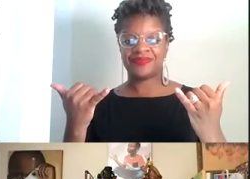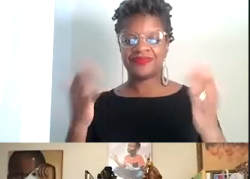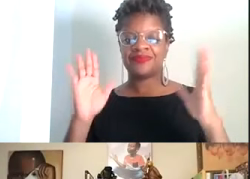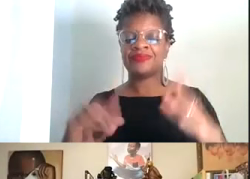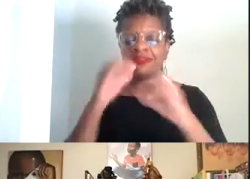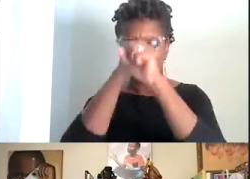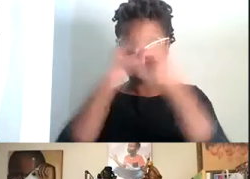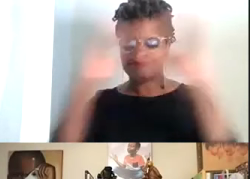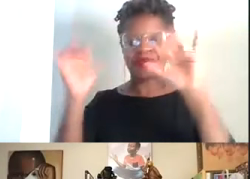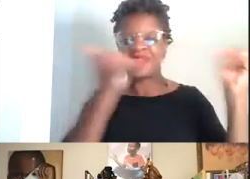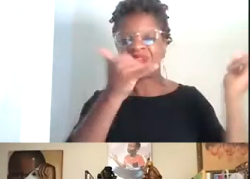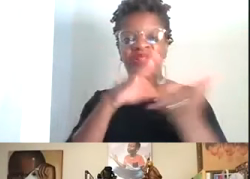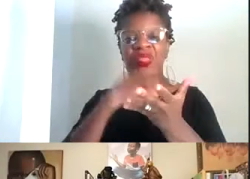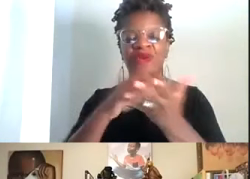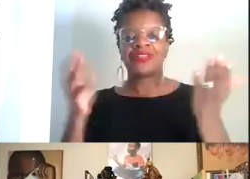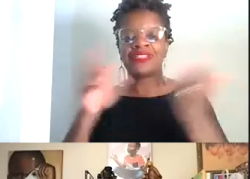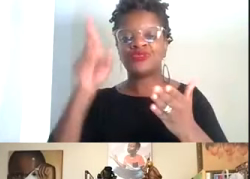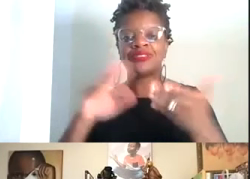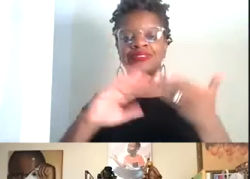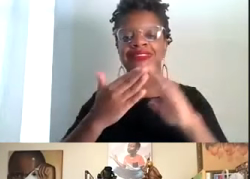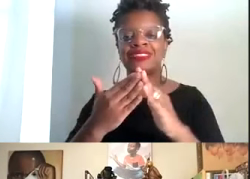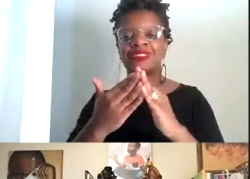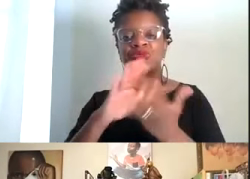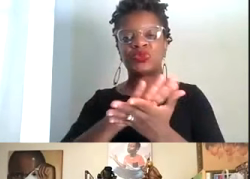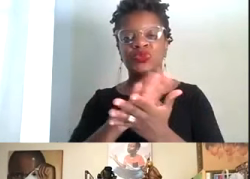for playful learning in the Rochester City School District?